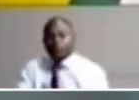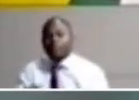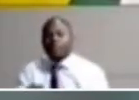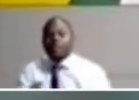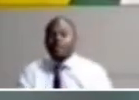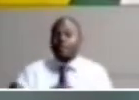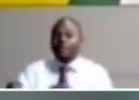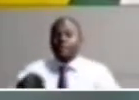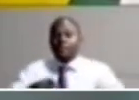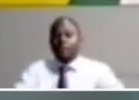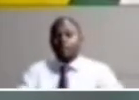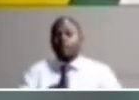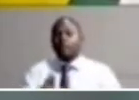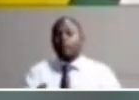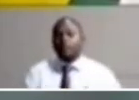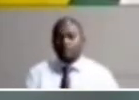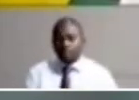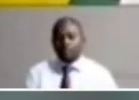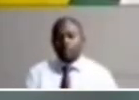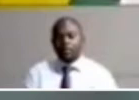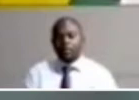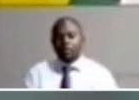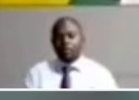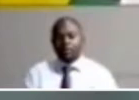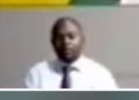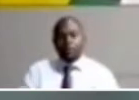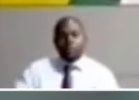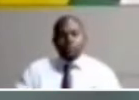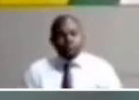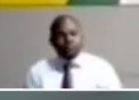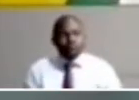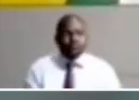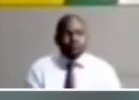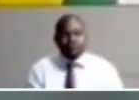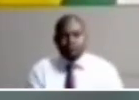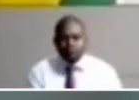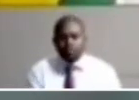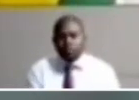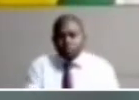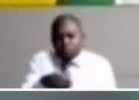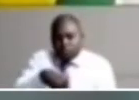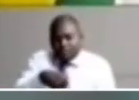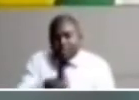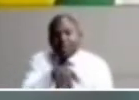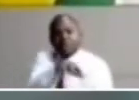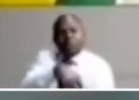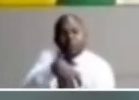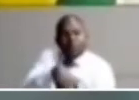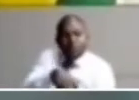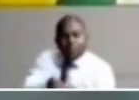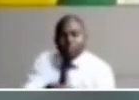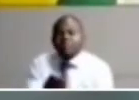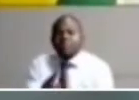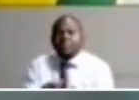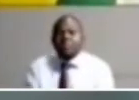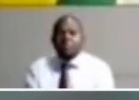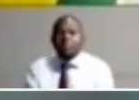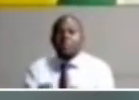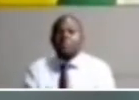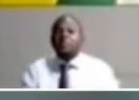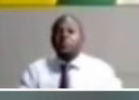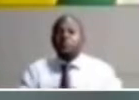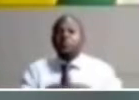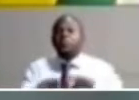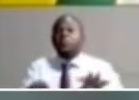time, and the handling of trolleys within the supermarkets. A lot of people can be